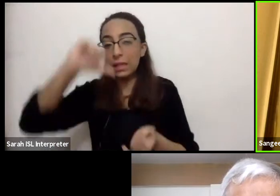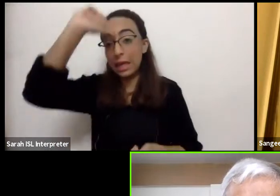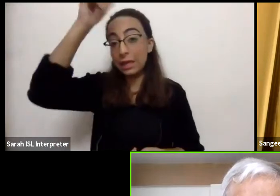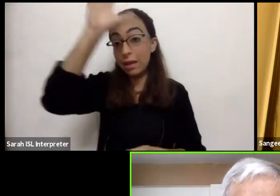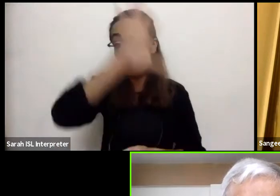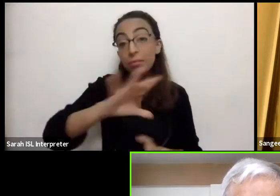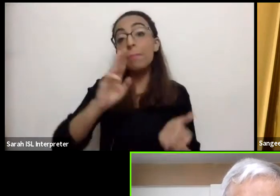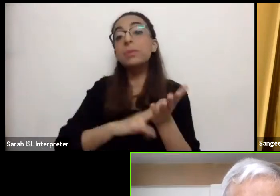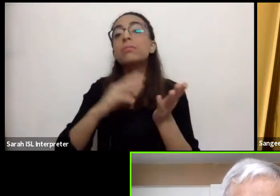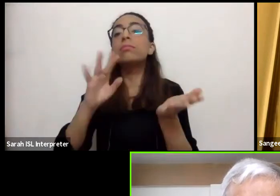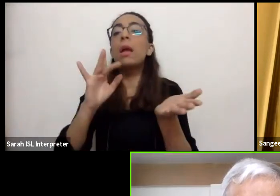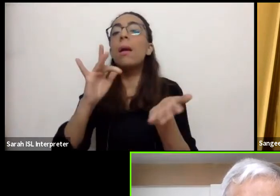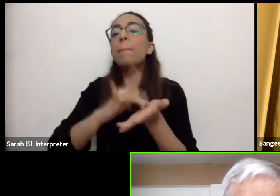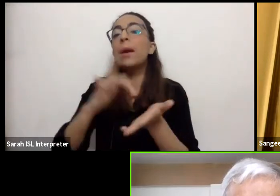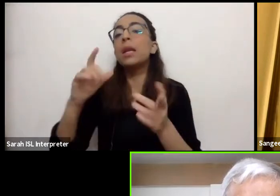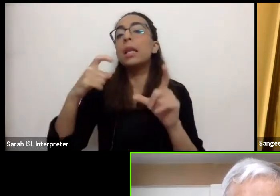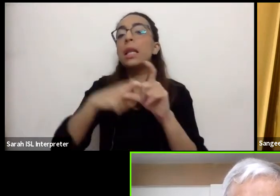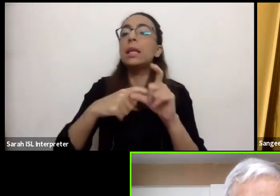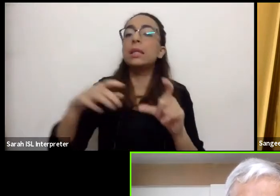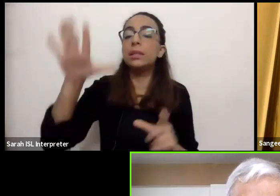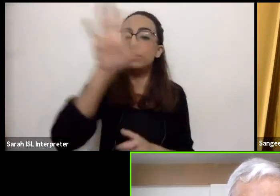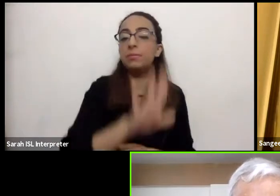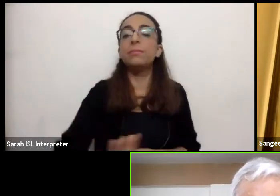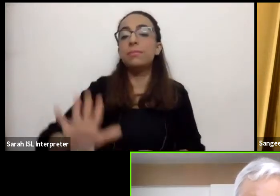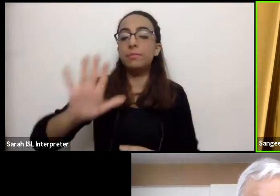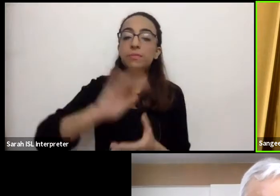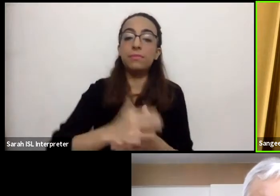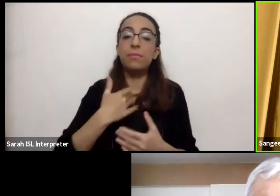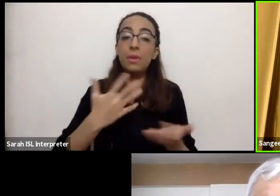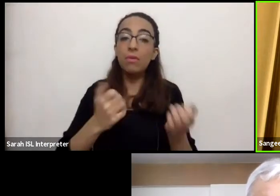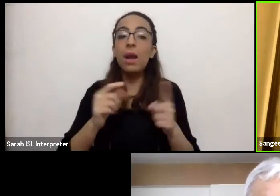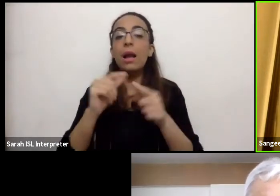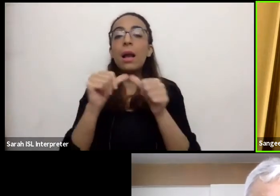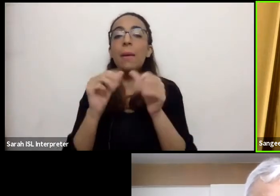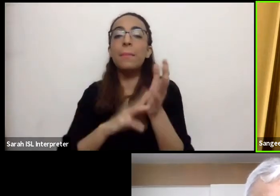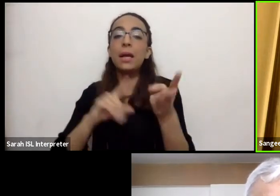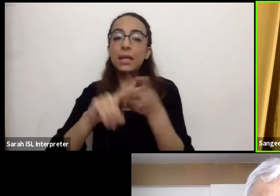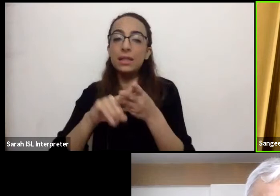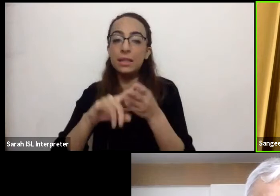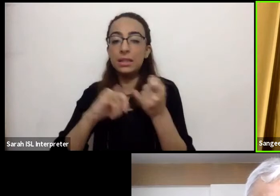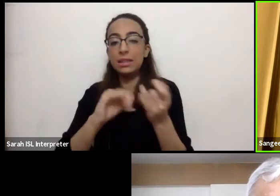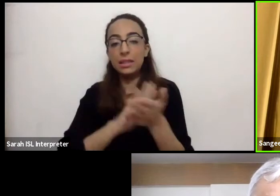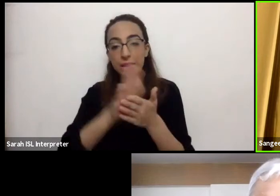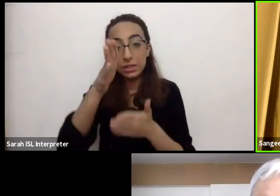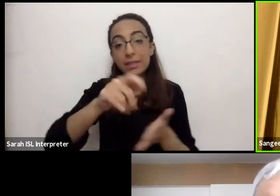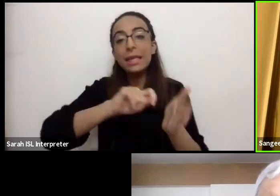East. May I request you, Mr. Panish Rao, to please deliver the keynote address.